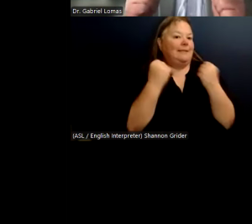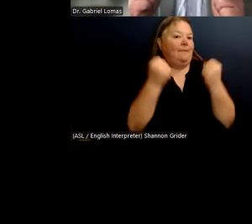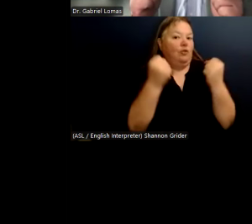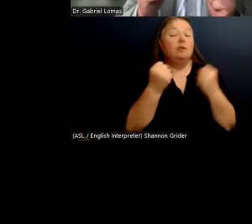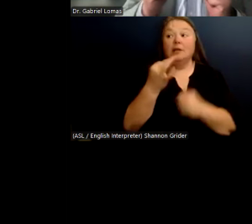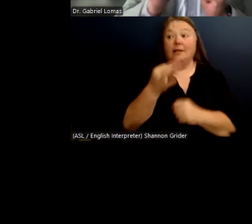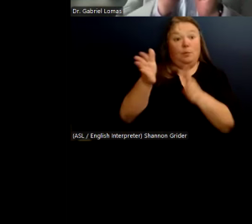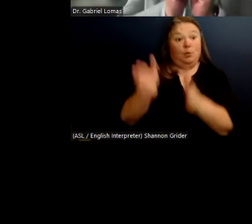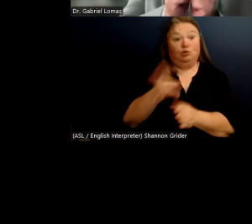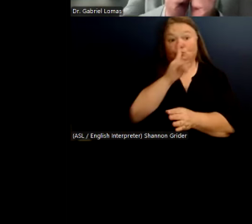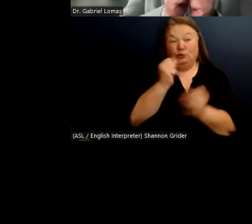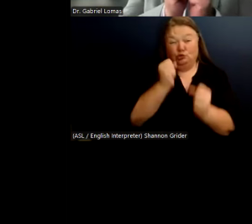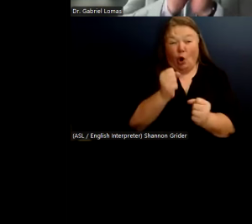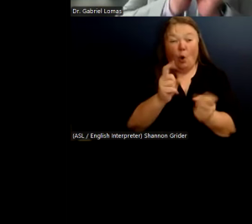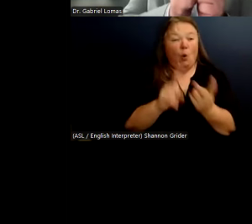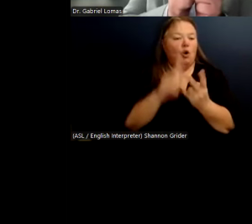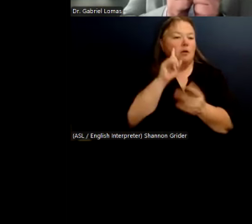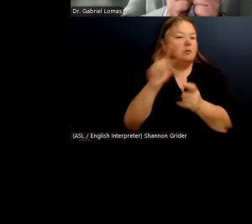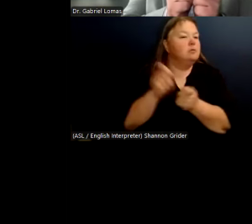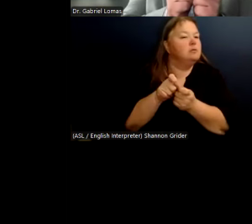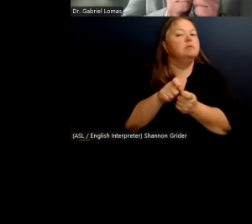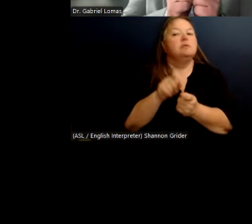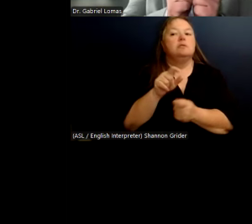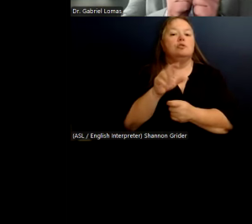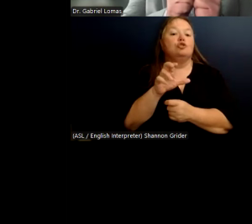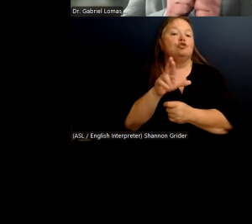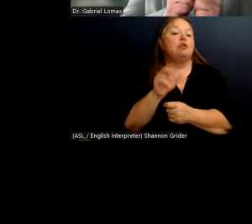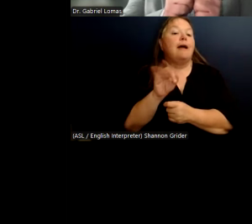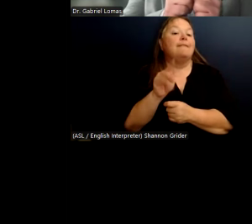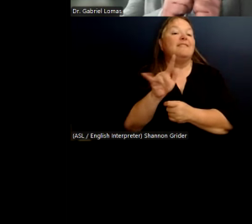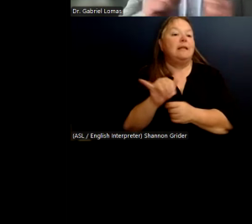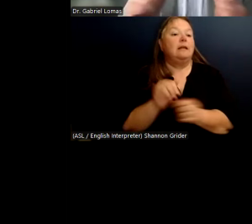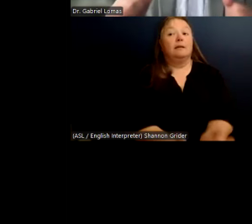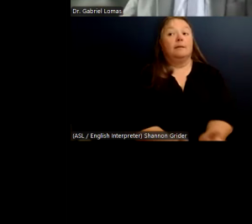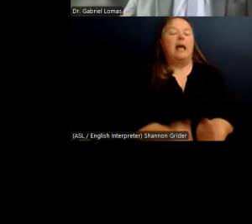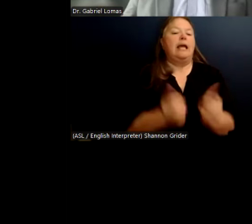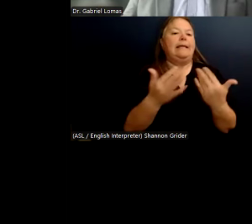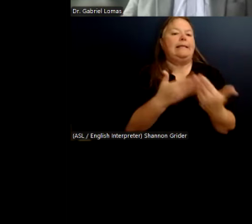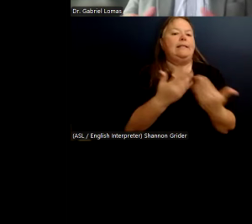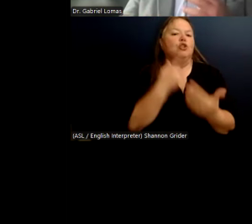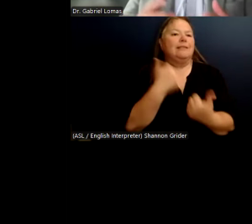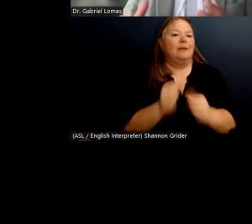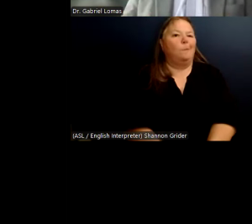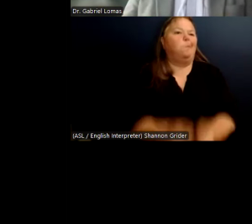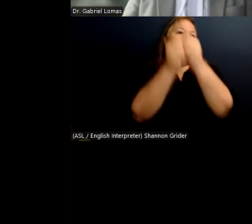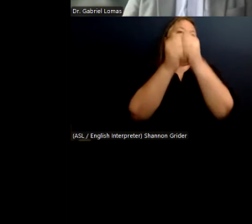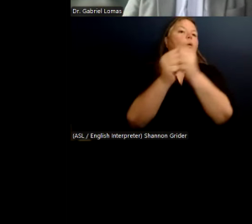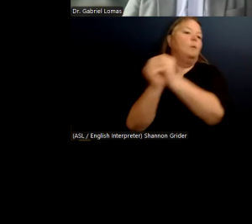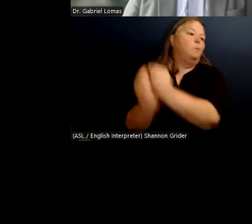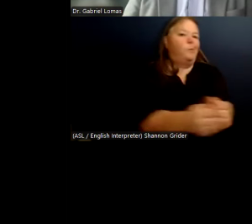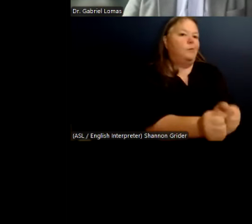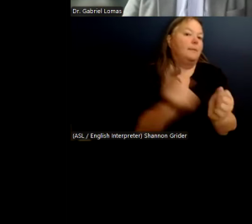really crafty, if they're cuffed in the front, they could still assault you. So it's standard protocol to cuff in the back, but they do have